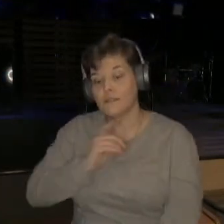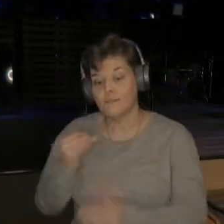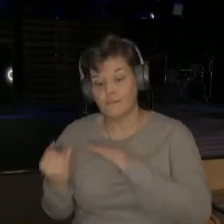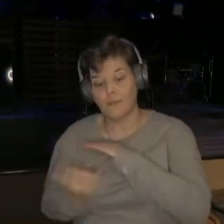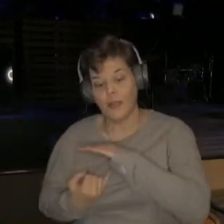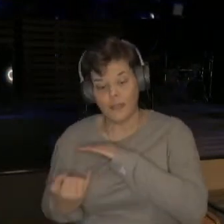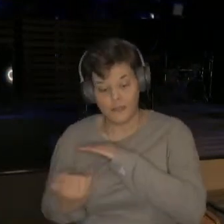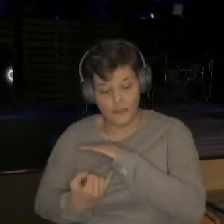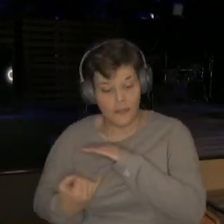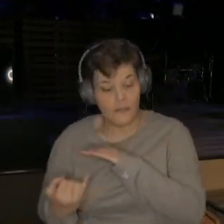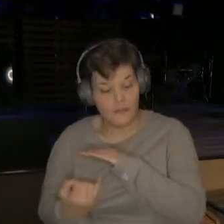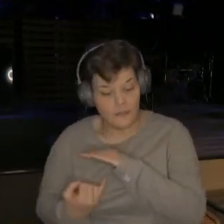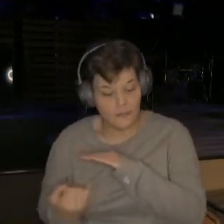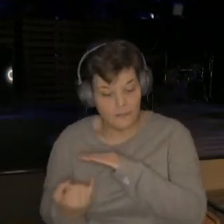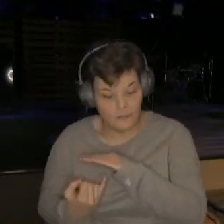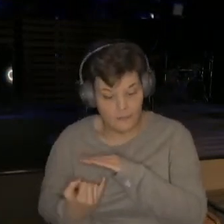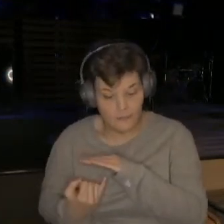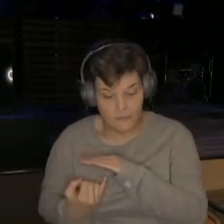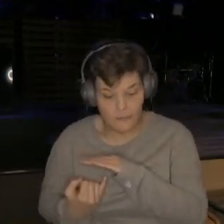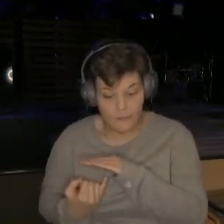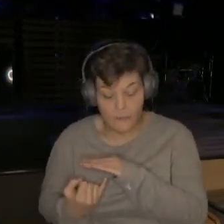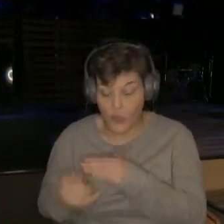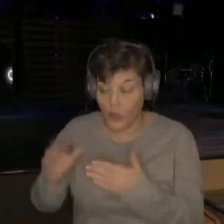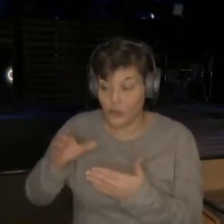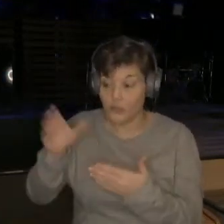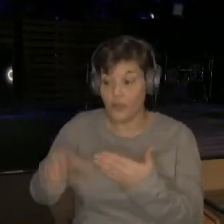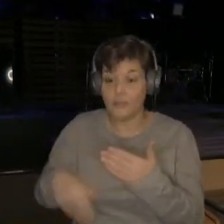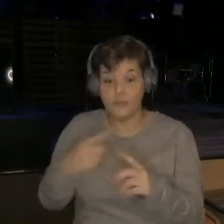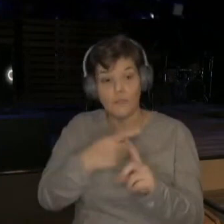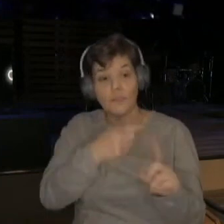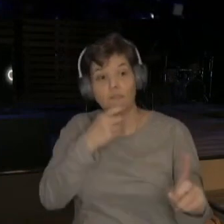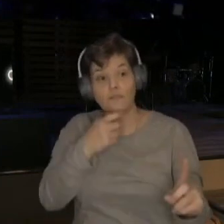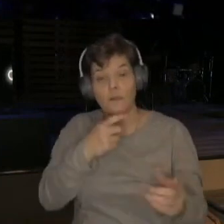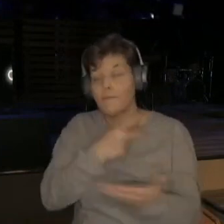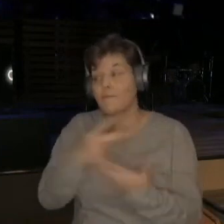isolation are consequences of failure.